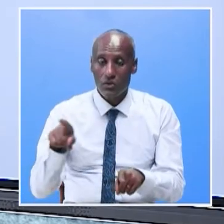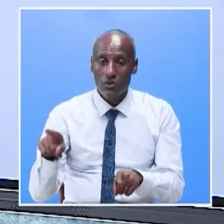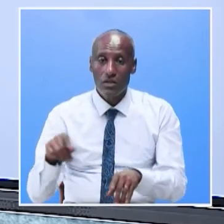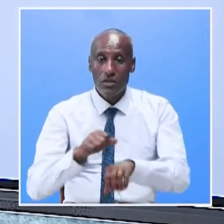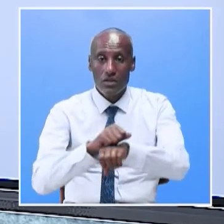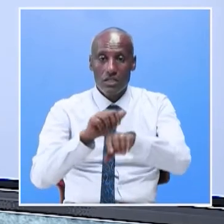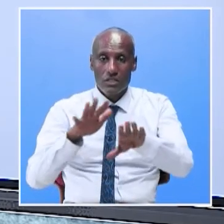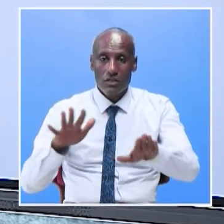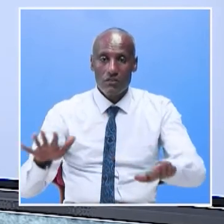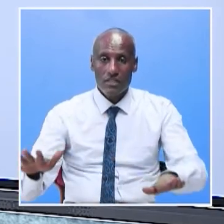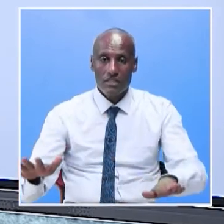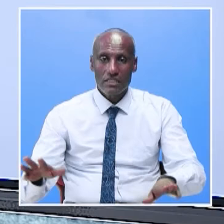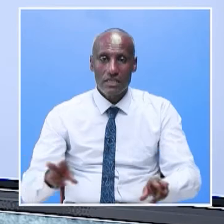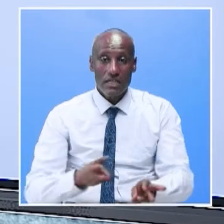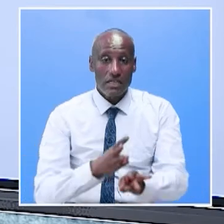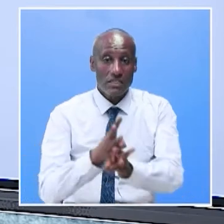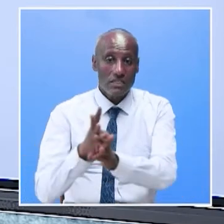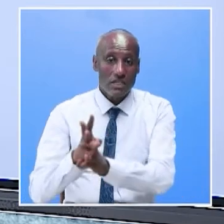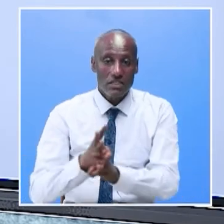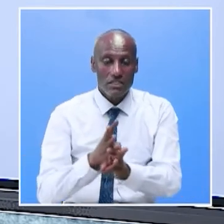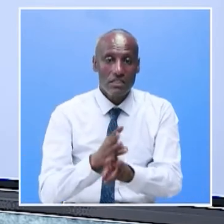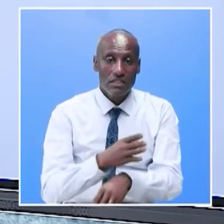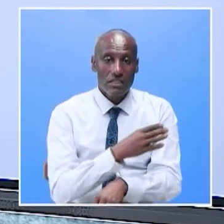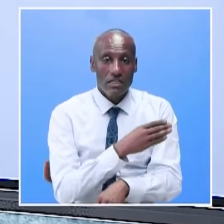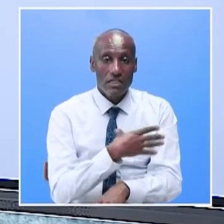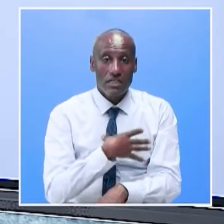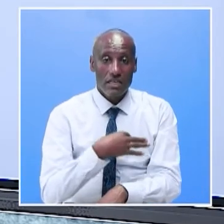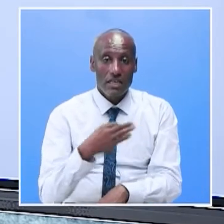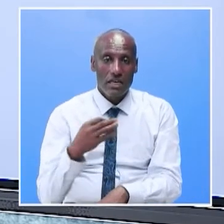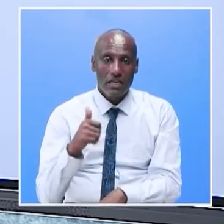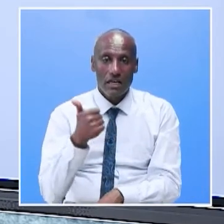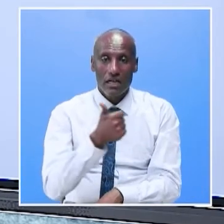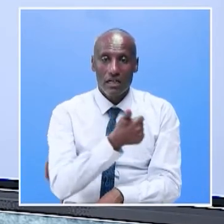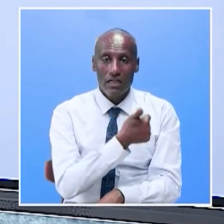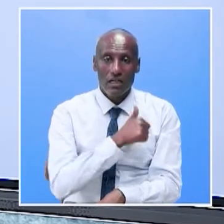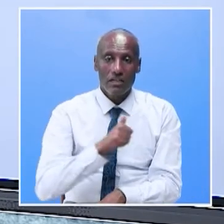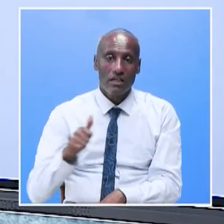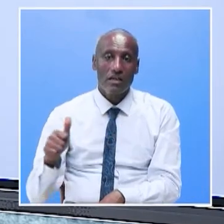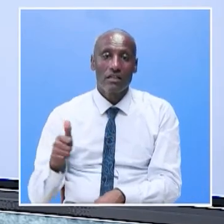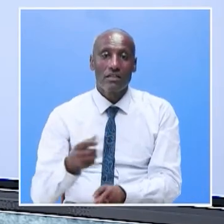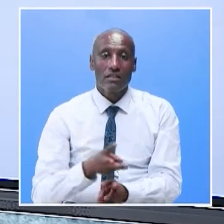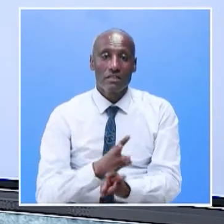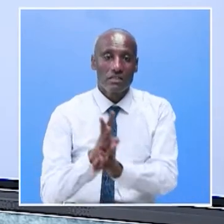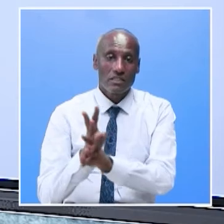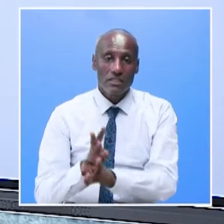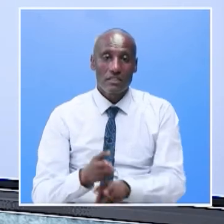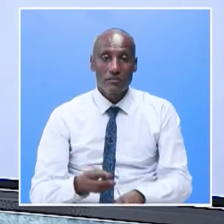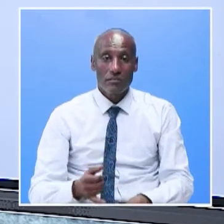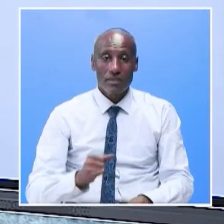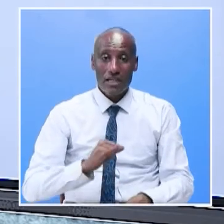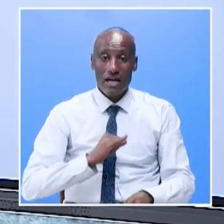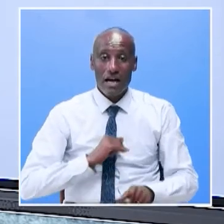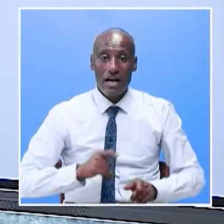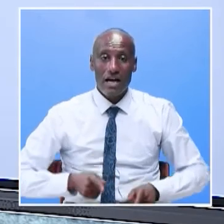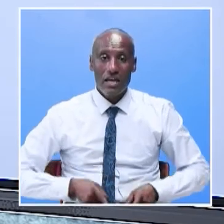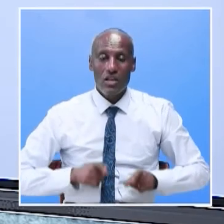surface, main street, like Arada Street. Here is I live on